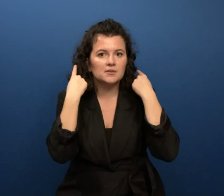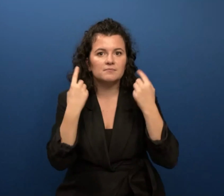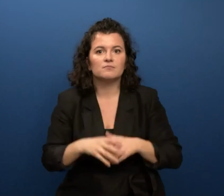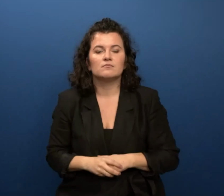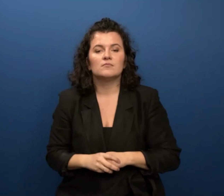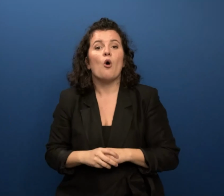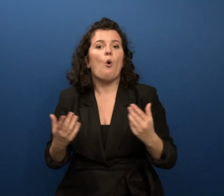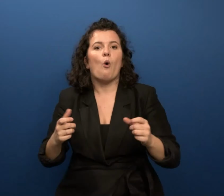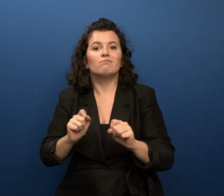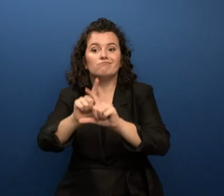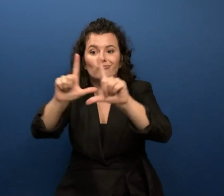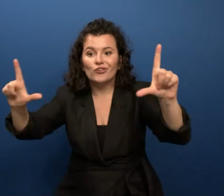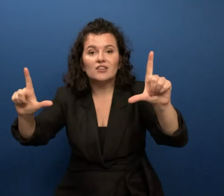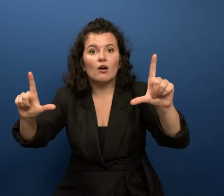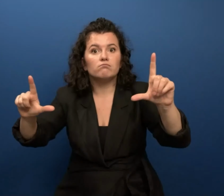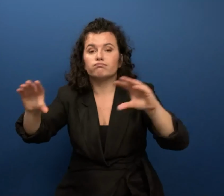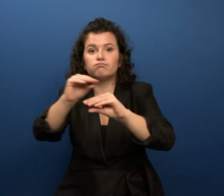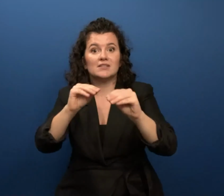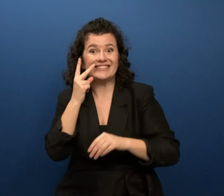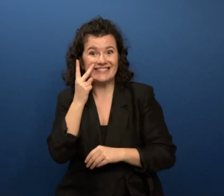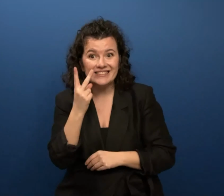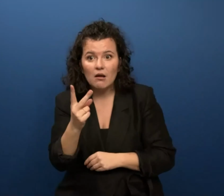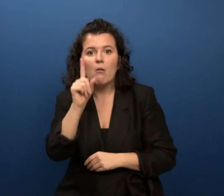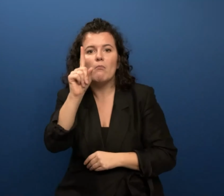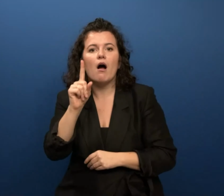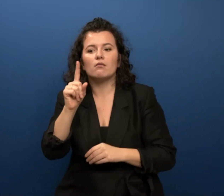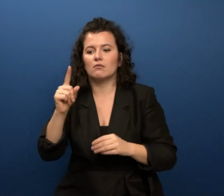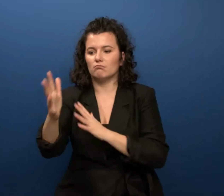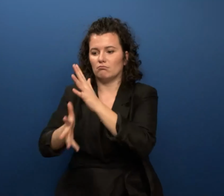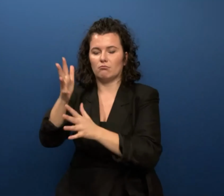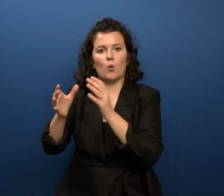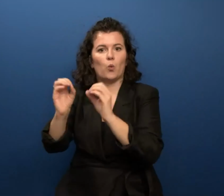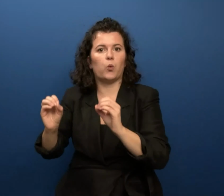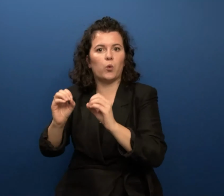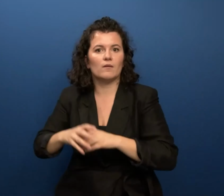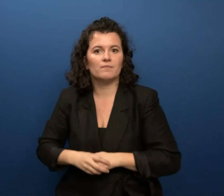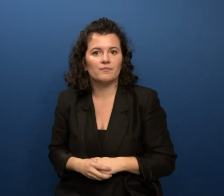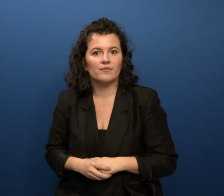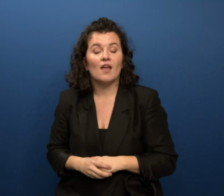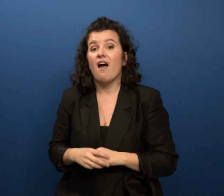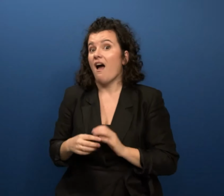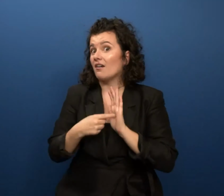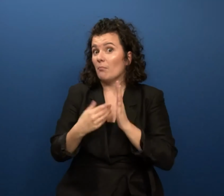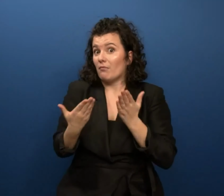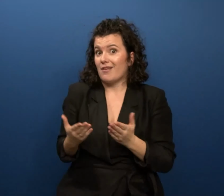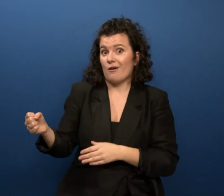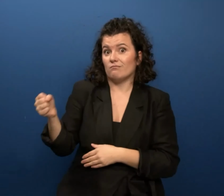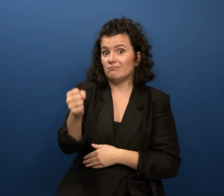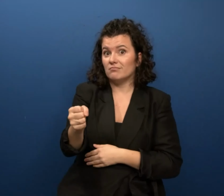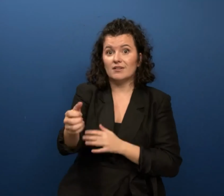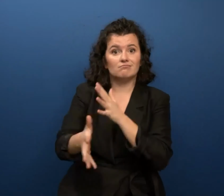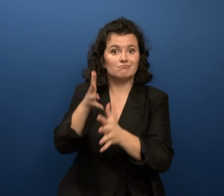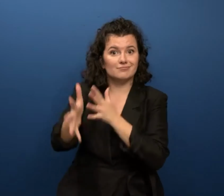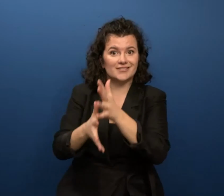of conversation whereby we have an interpreter. For a long time, we are missing interpreters in such kind of communication, even at the international platform.